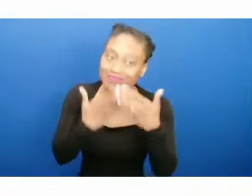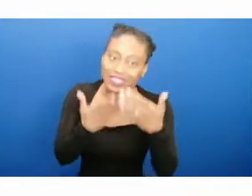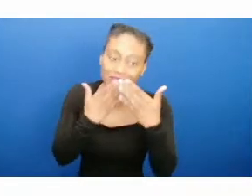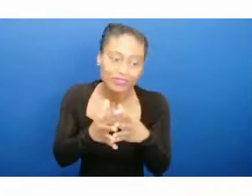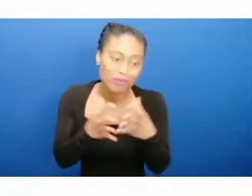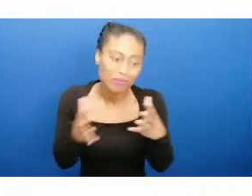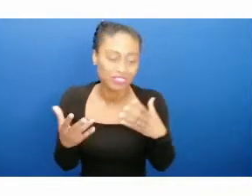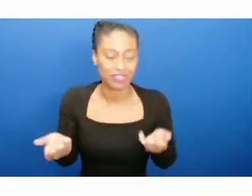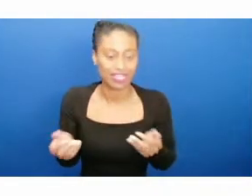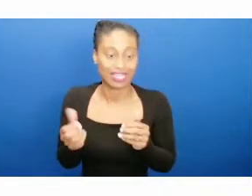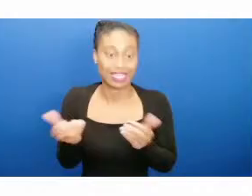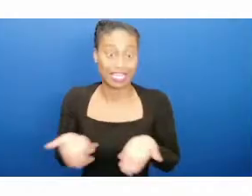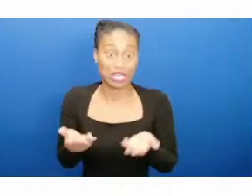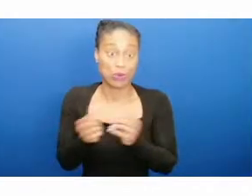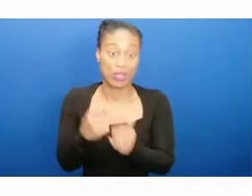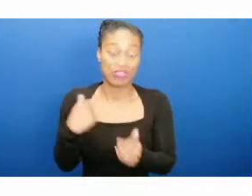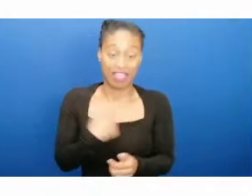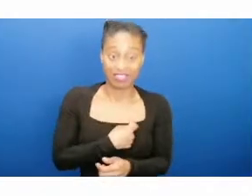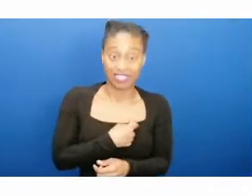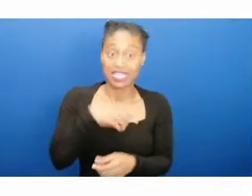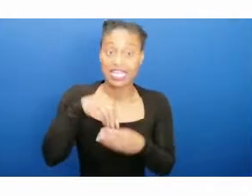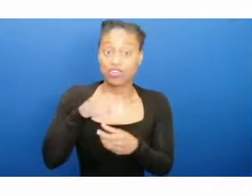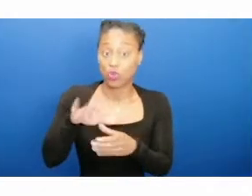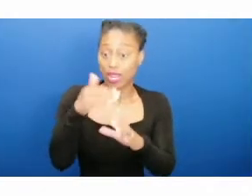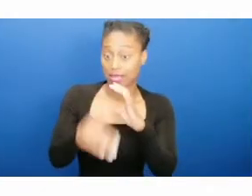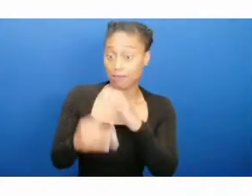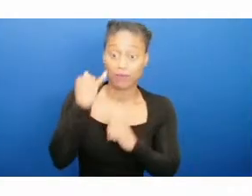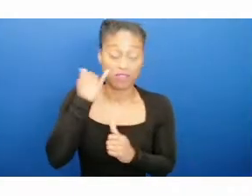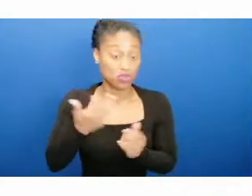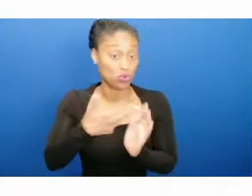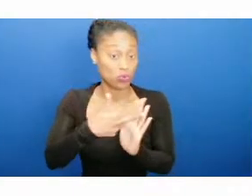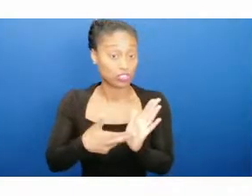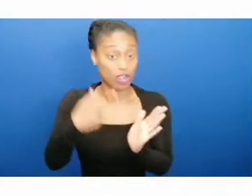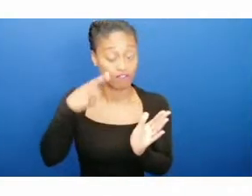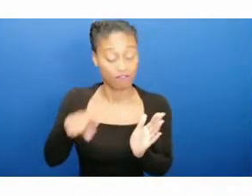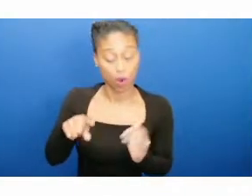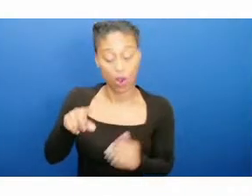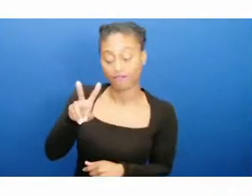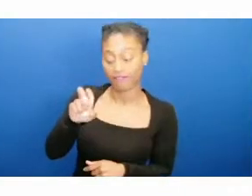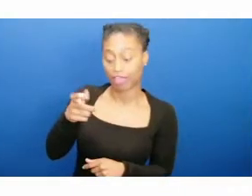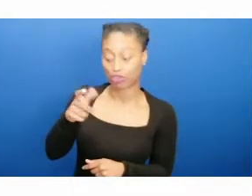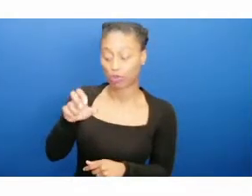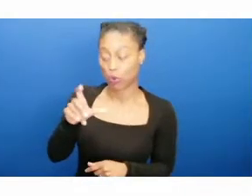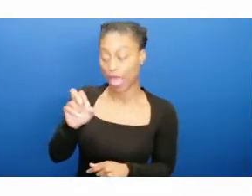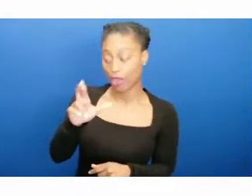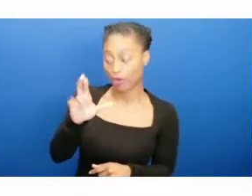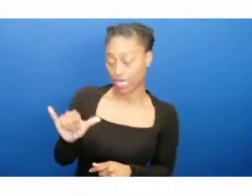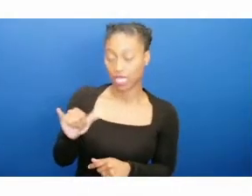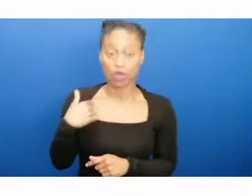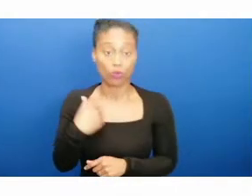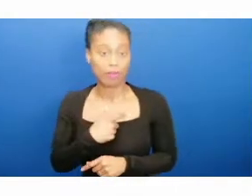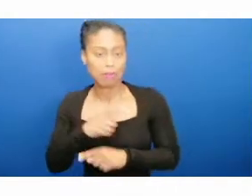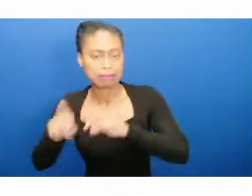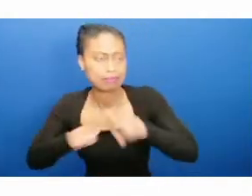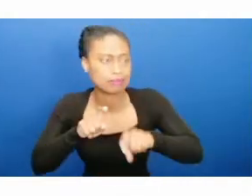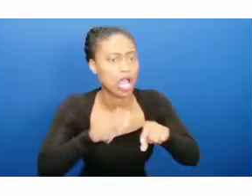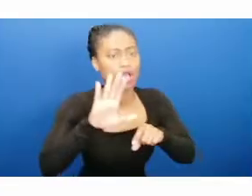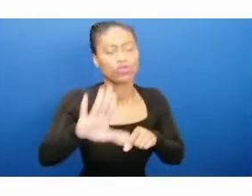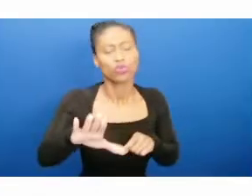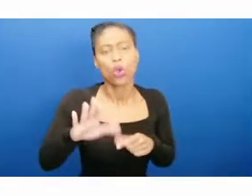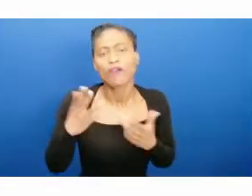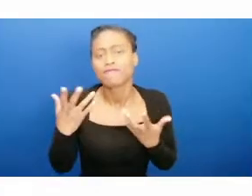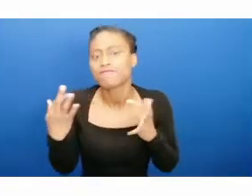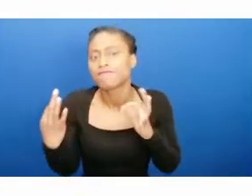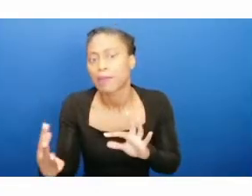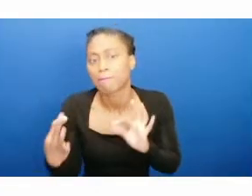us. In your email, if you registered for Veguary, you will see that we've been asking for your feedback